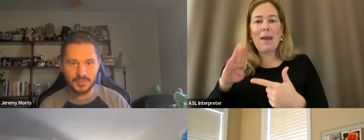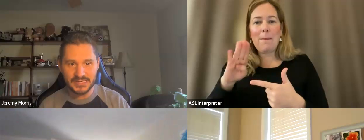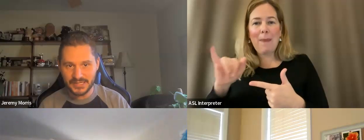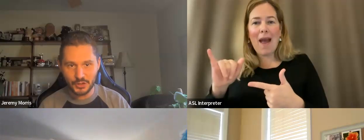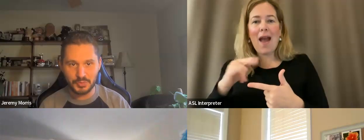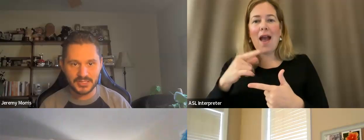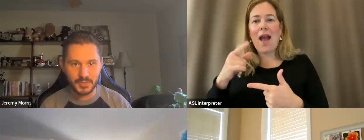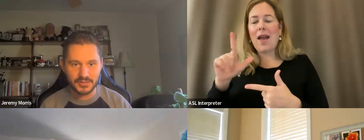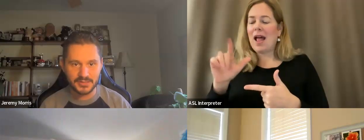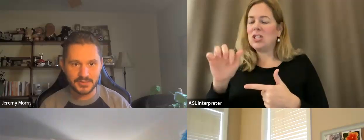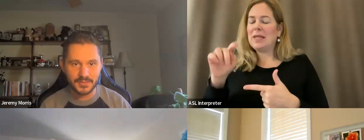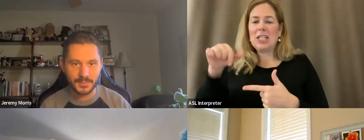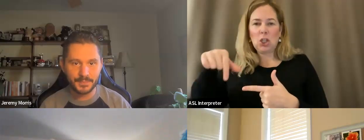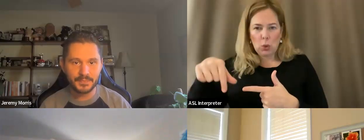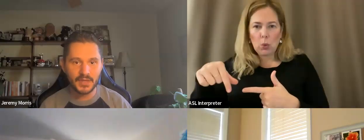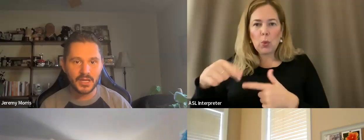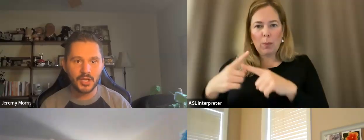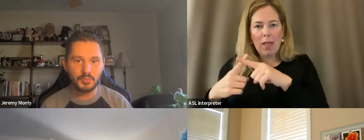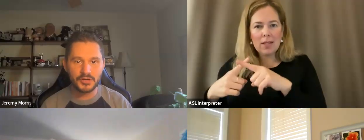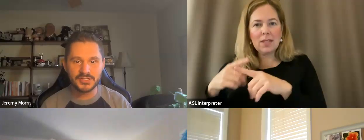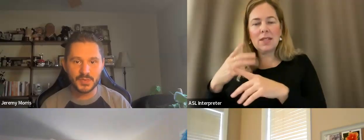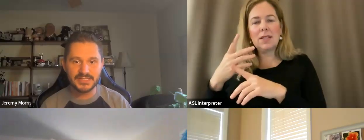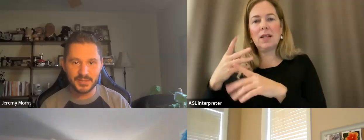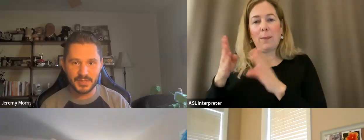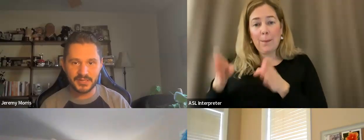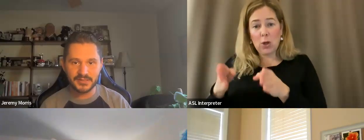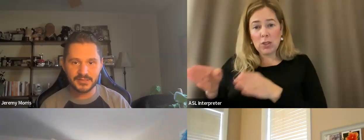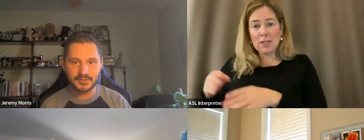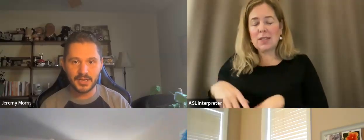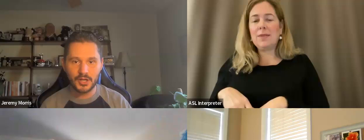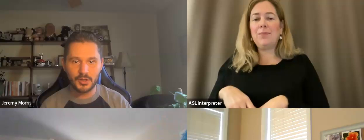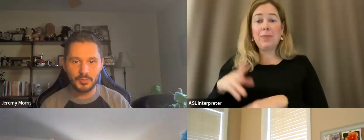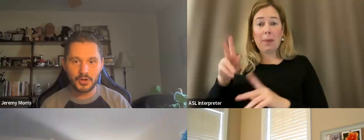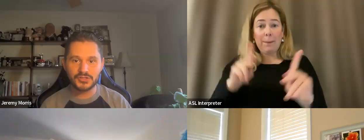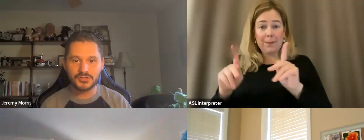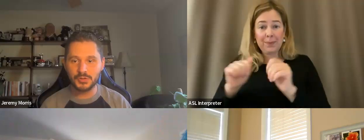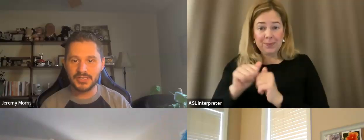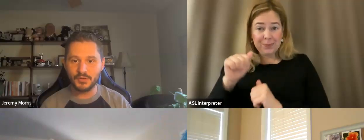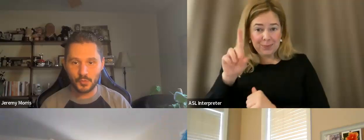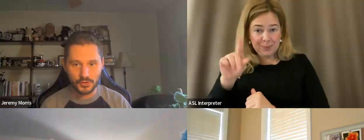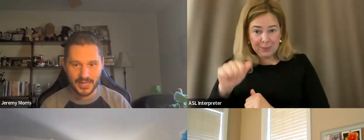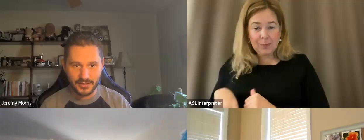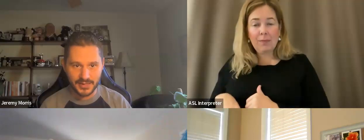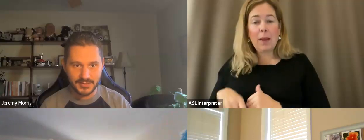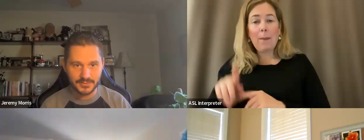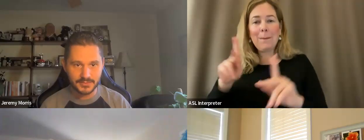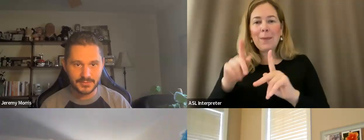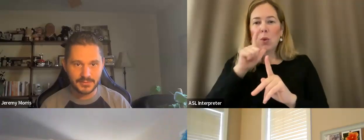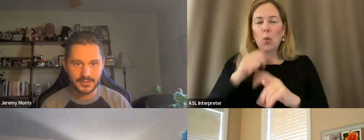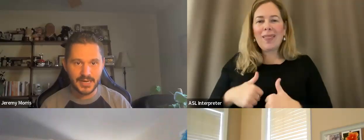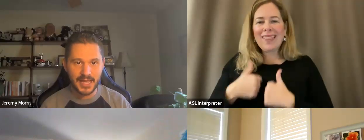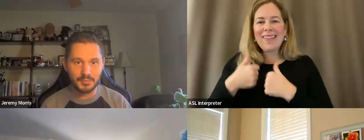or LGBTQ plus persons, persons with disabilities, persons who live in rural